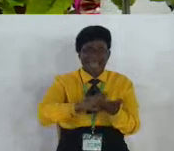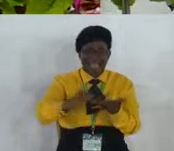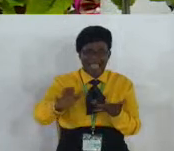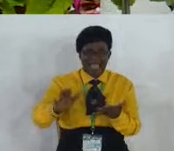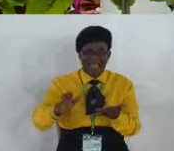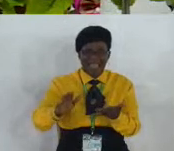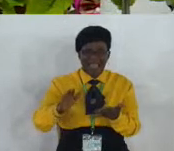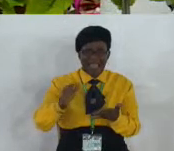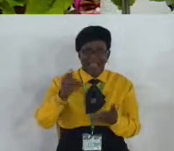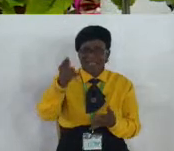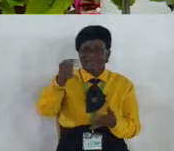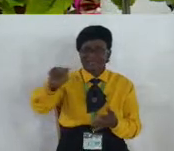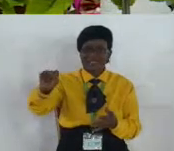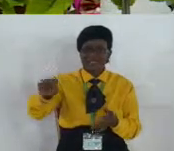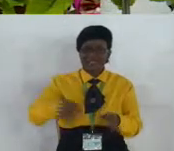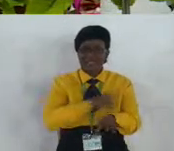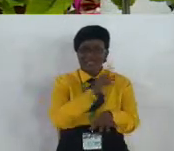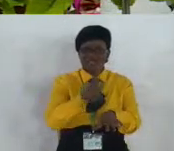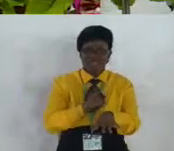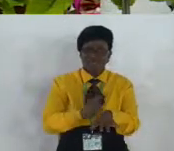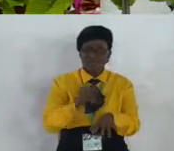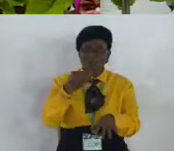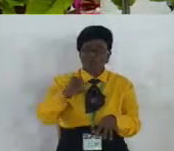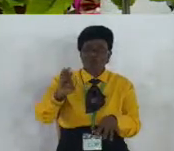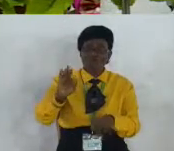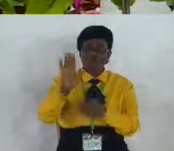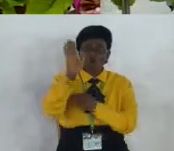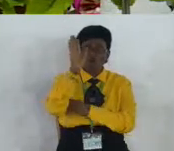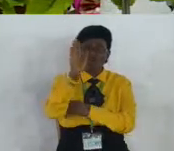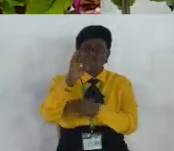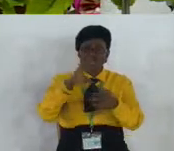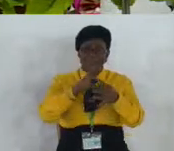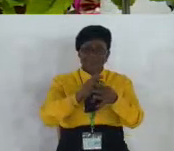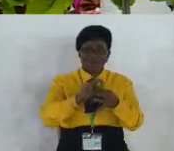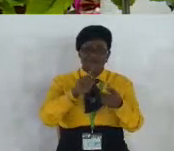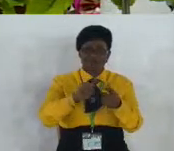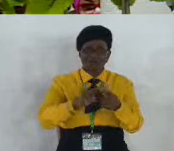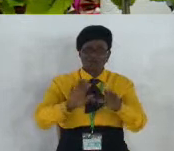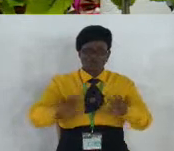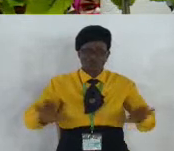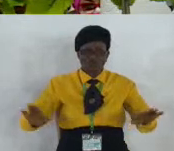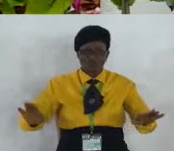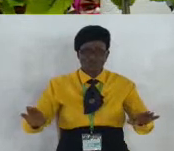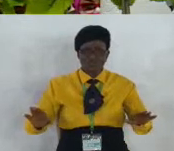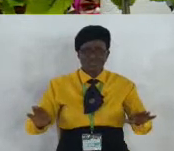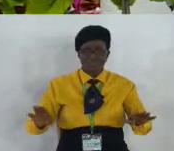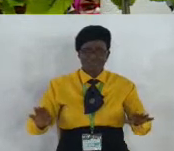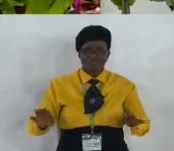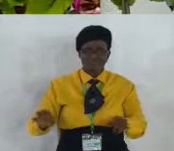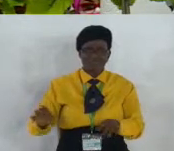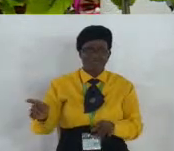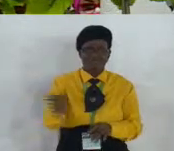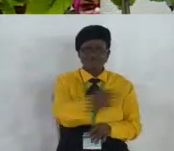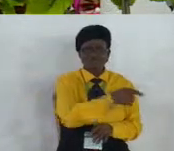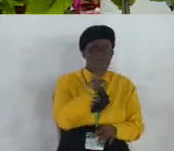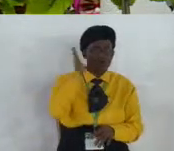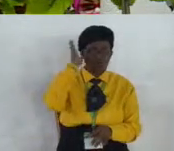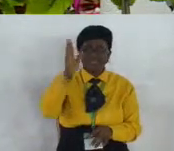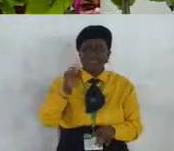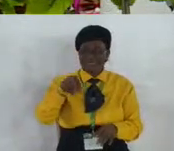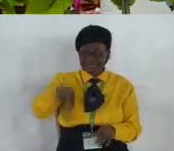the kingdom of God belongs to children. You are going to need the faith of a